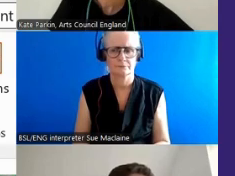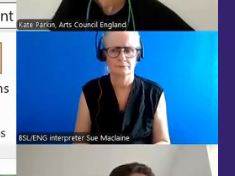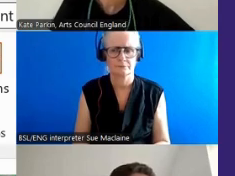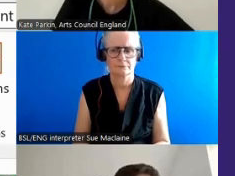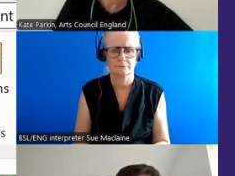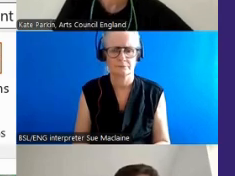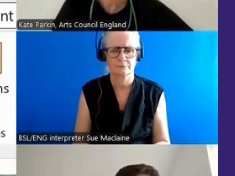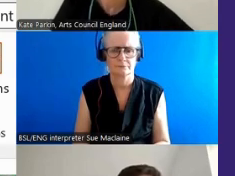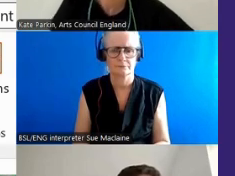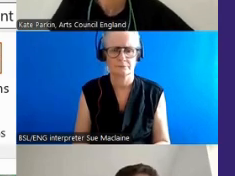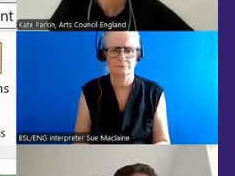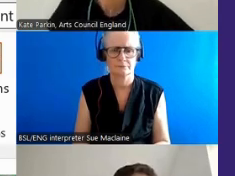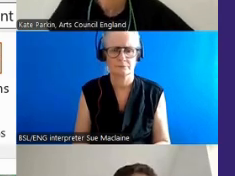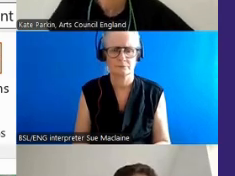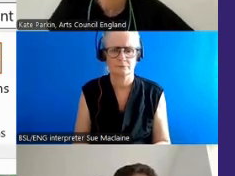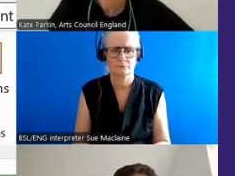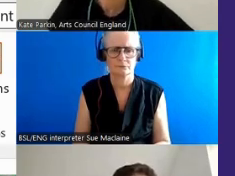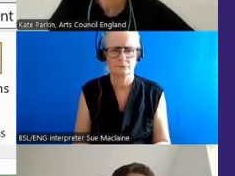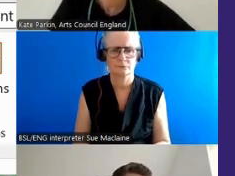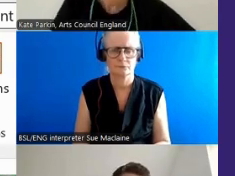Can